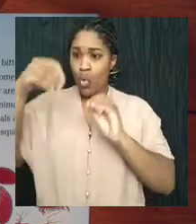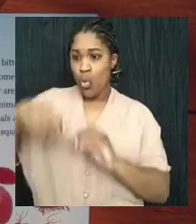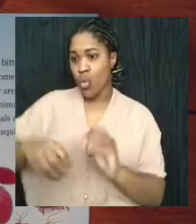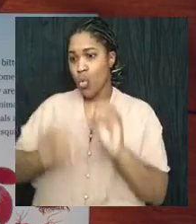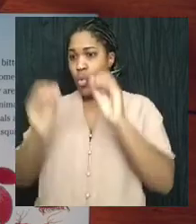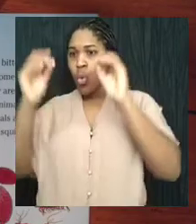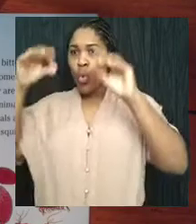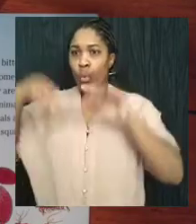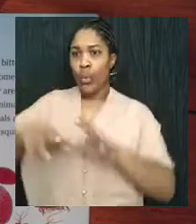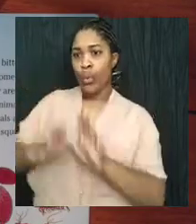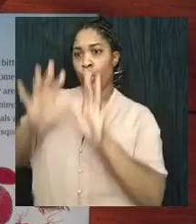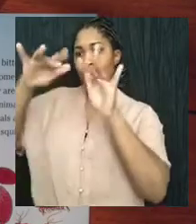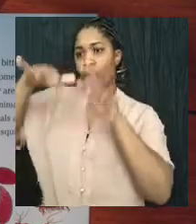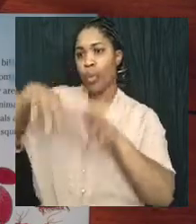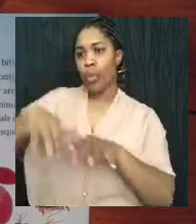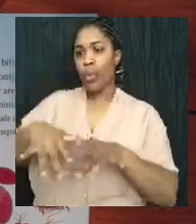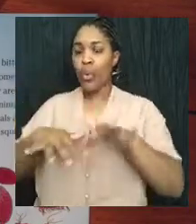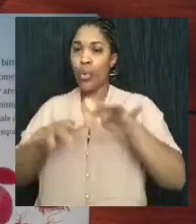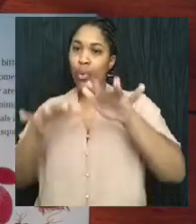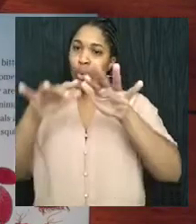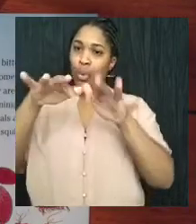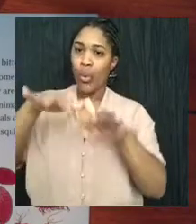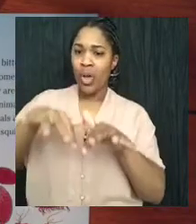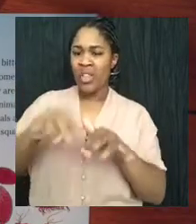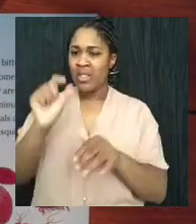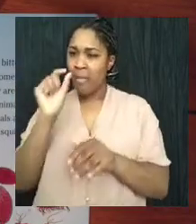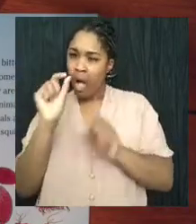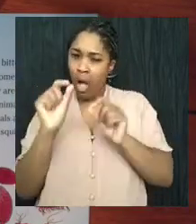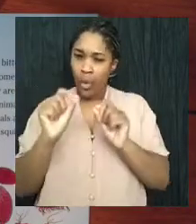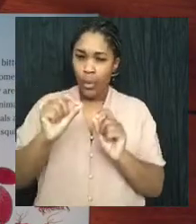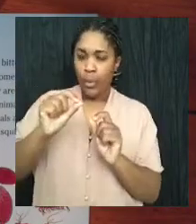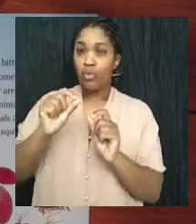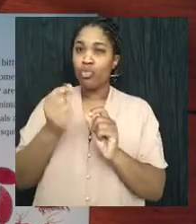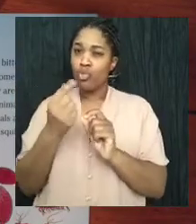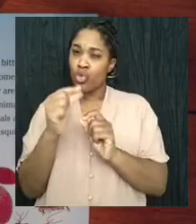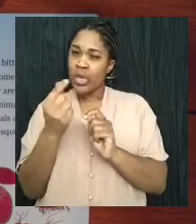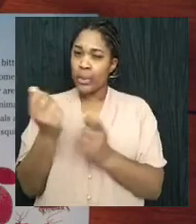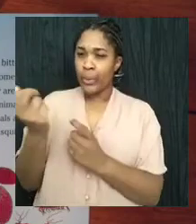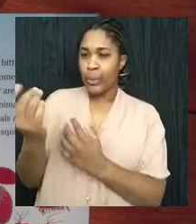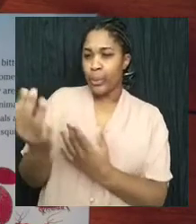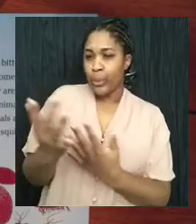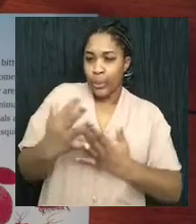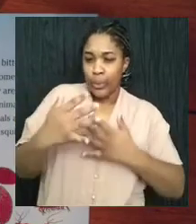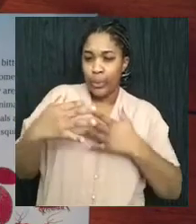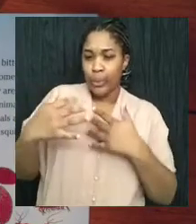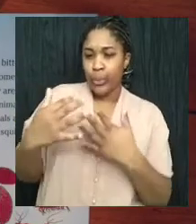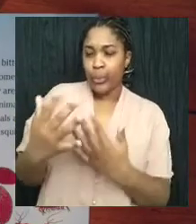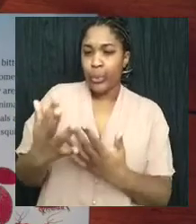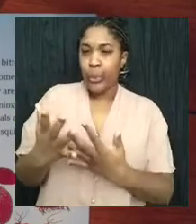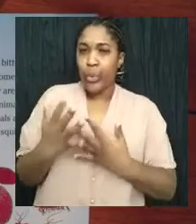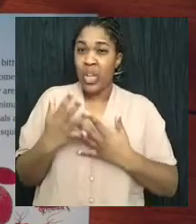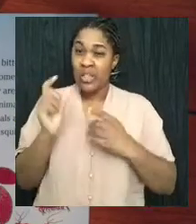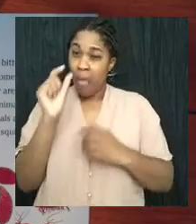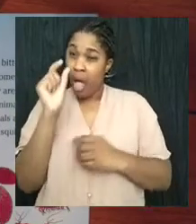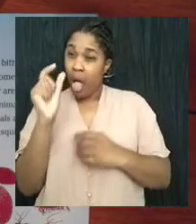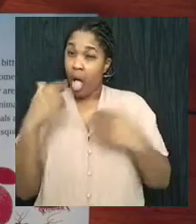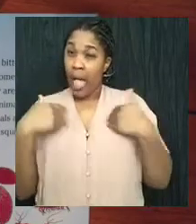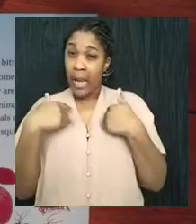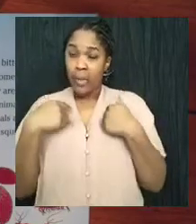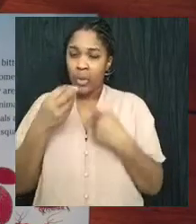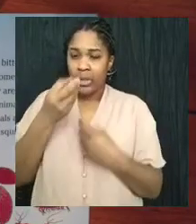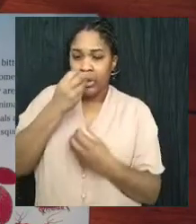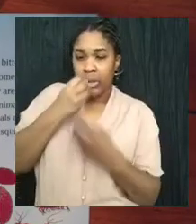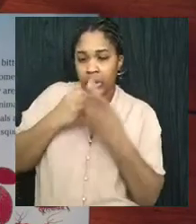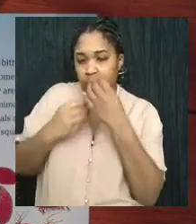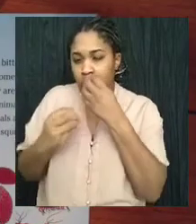alive. The water is rich with tiny green plants. They are fed on by tiny animals,